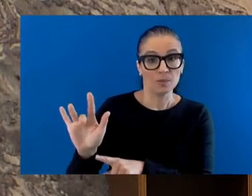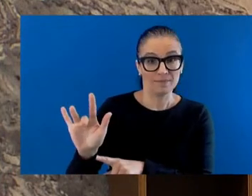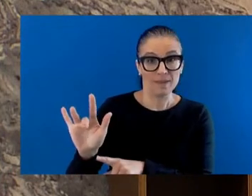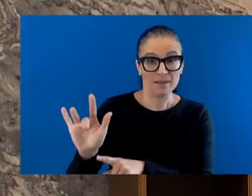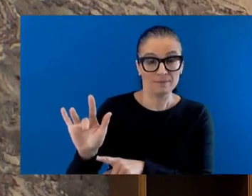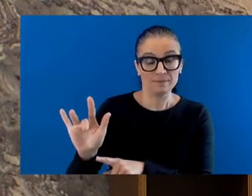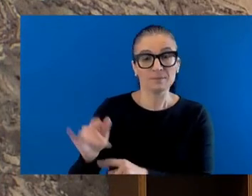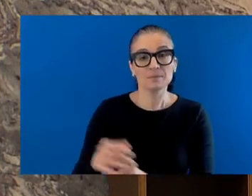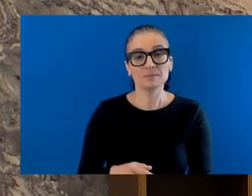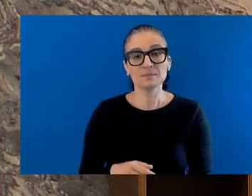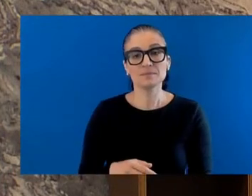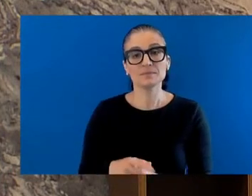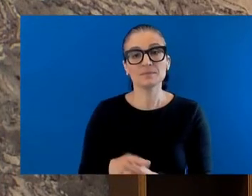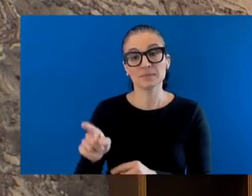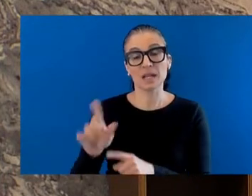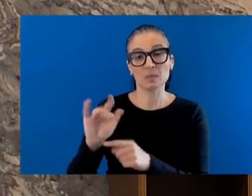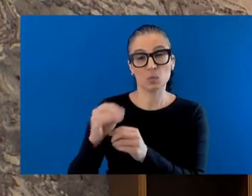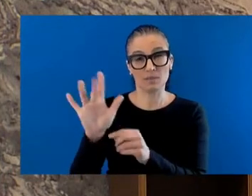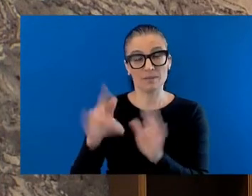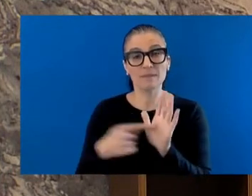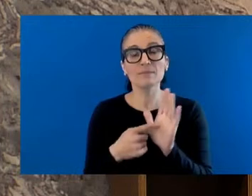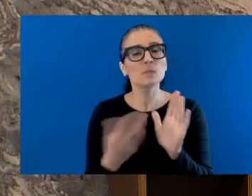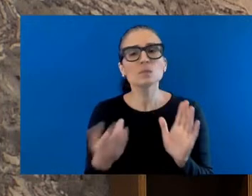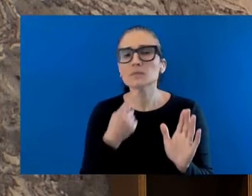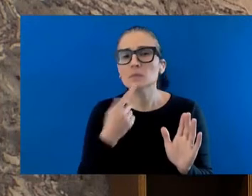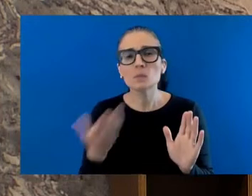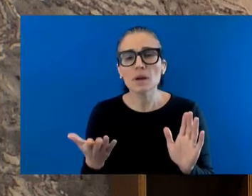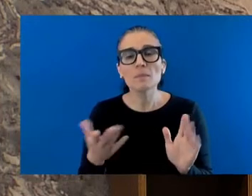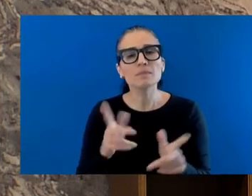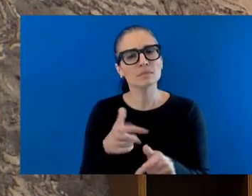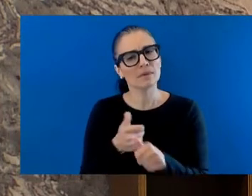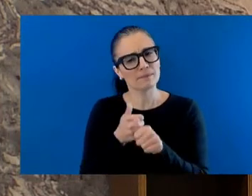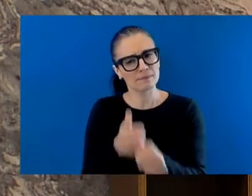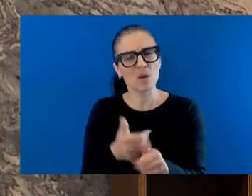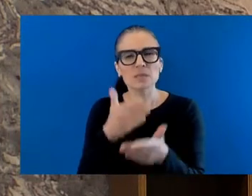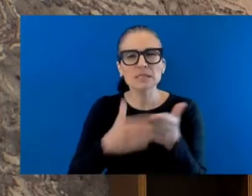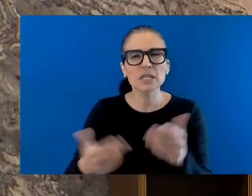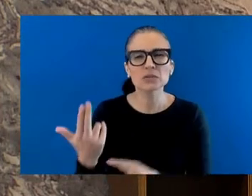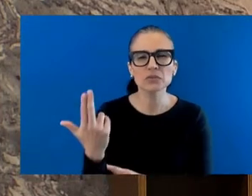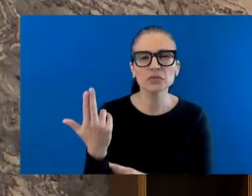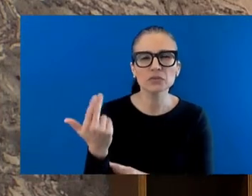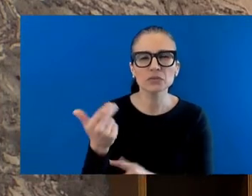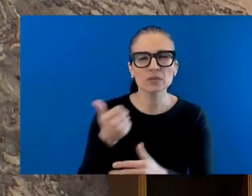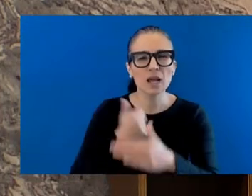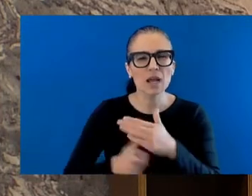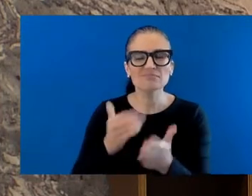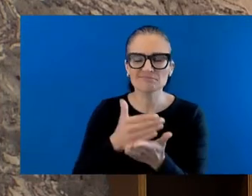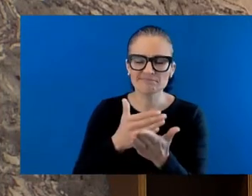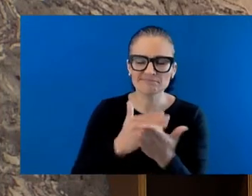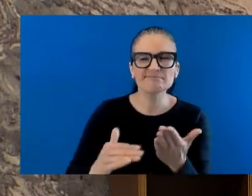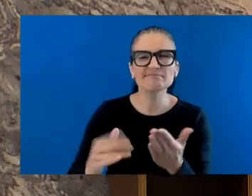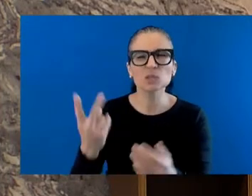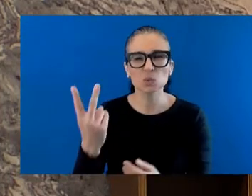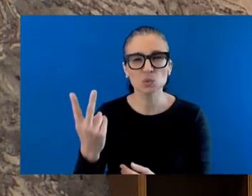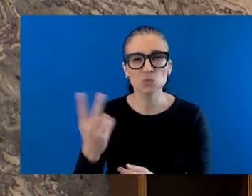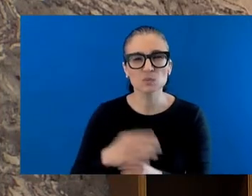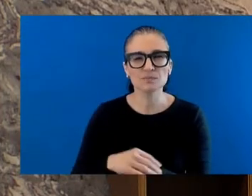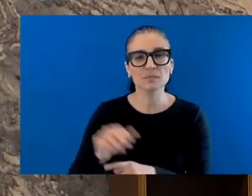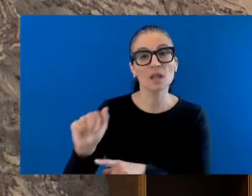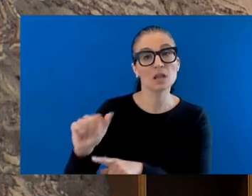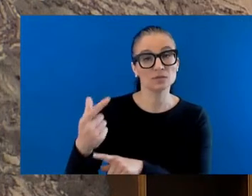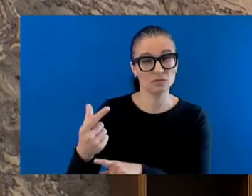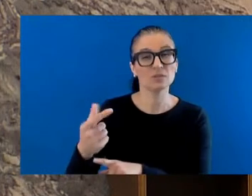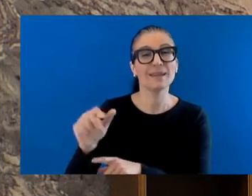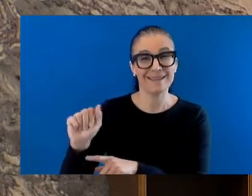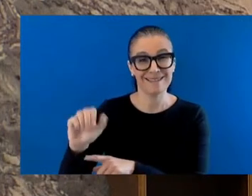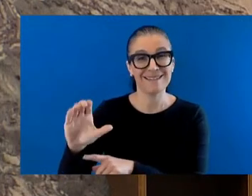that pursuant to Section 13, Subsection 2 of the Auditor General Act, the Legislative Assembly request the Auditor General undertake an examination of the Government of